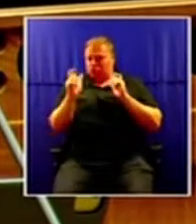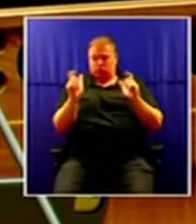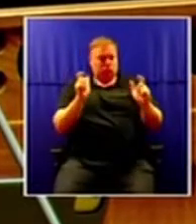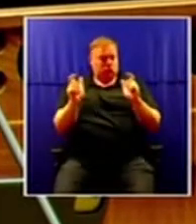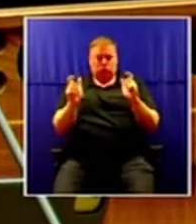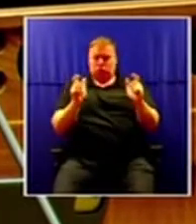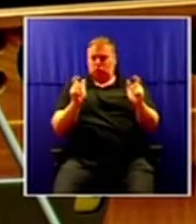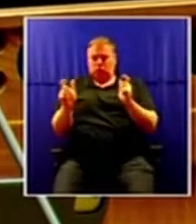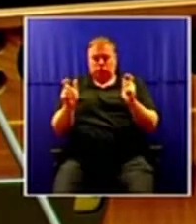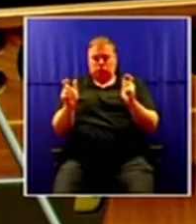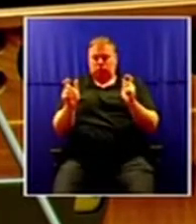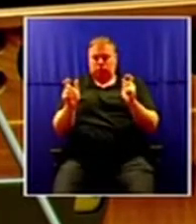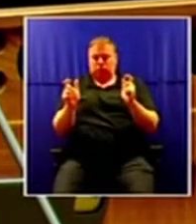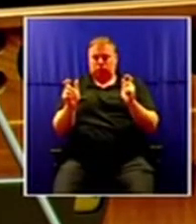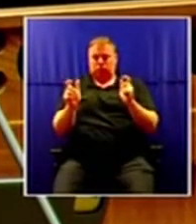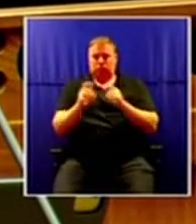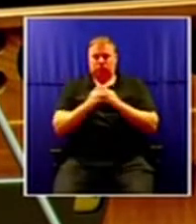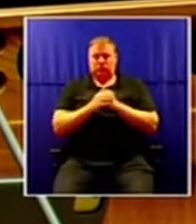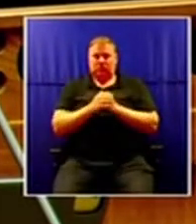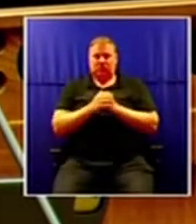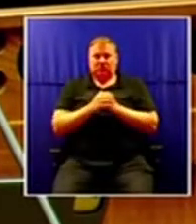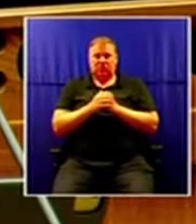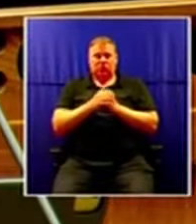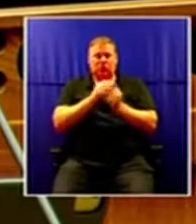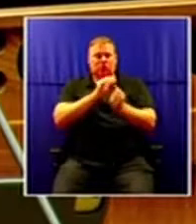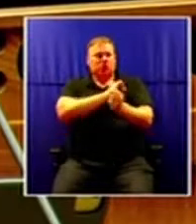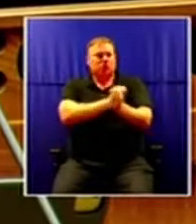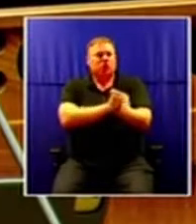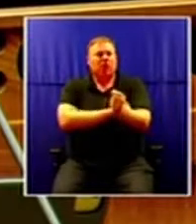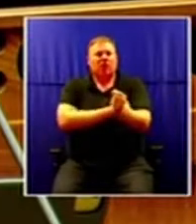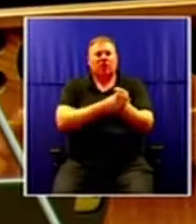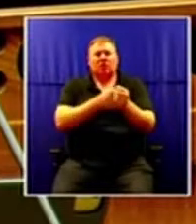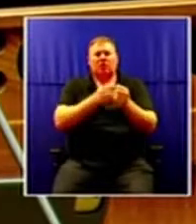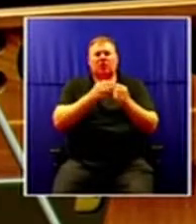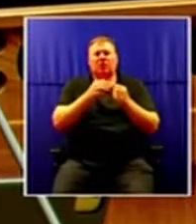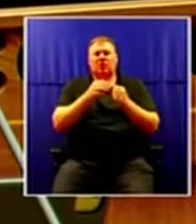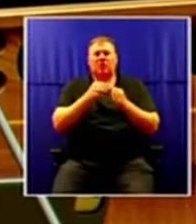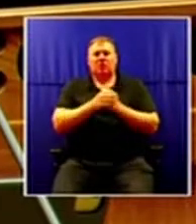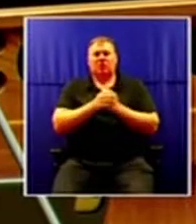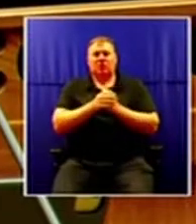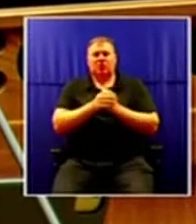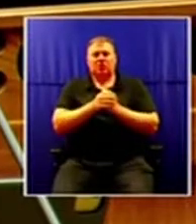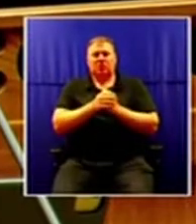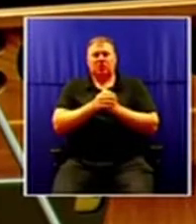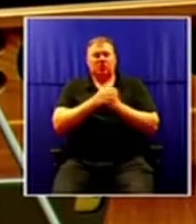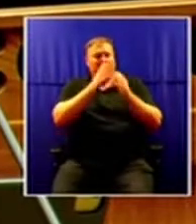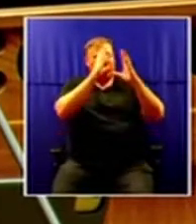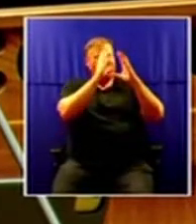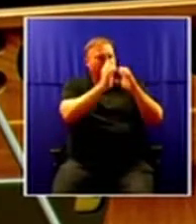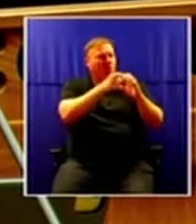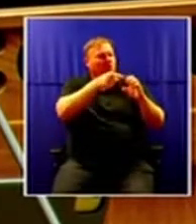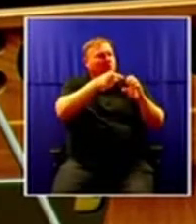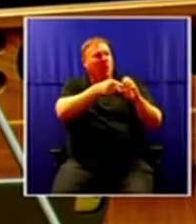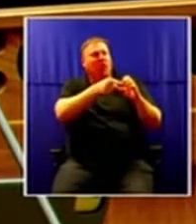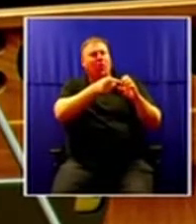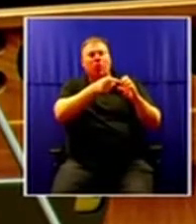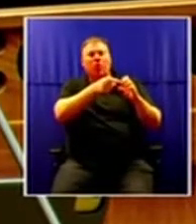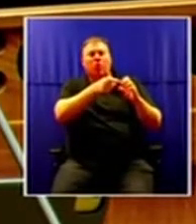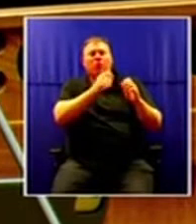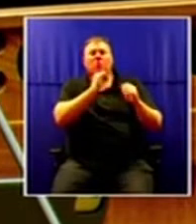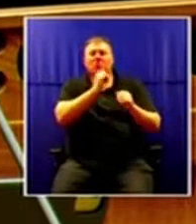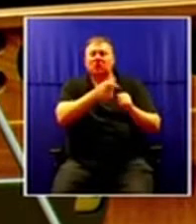we have as our strength, and we've got many strengths, and these are strengths that